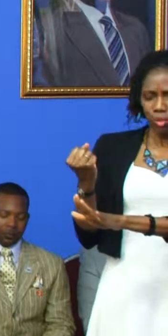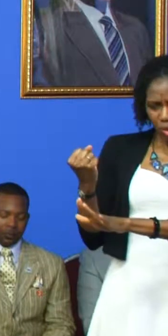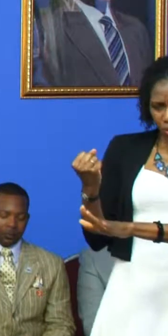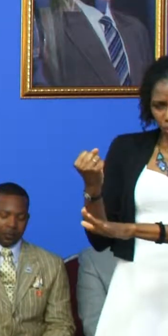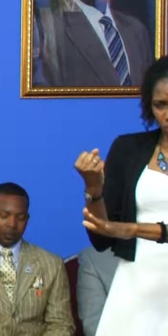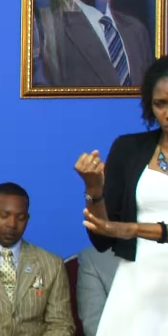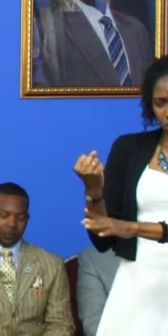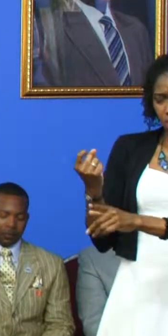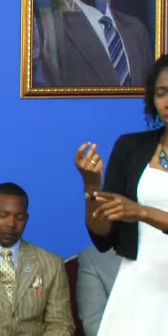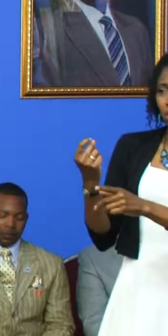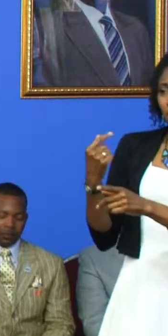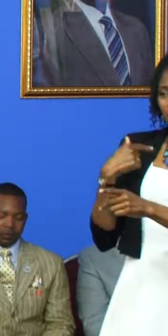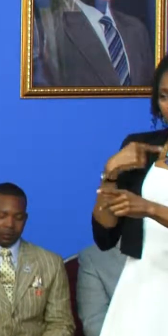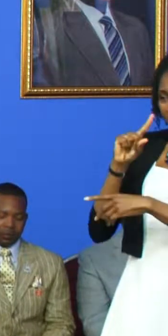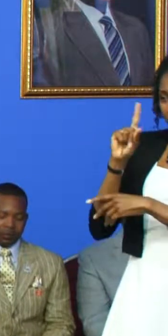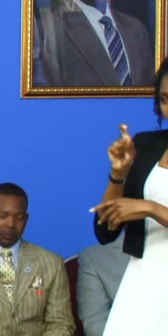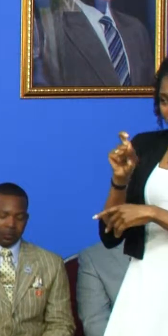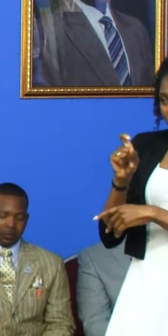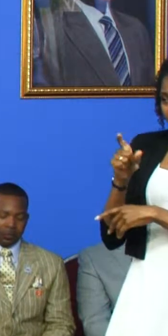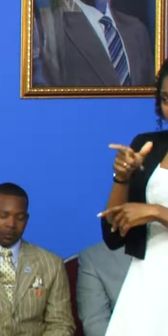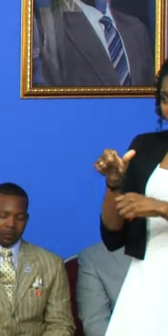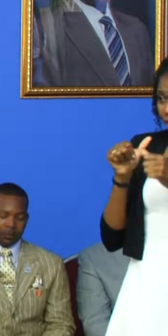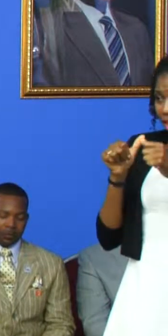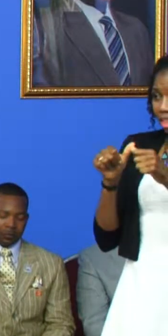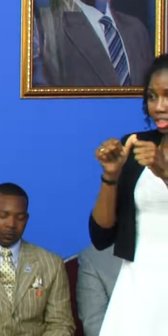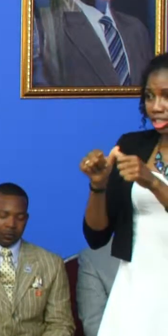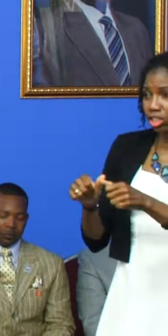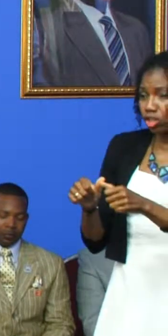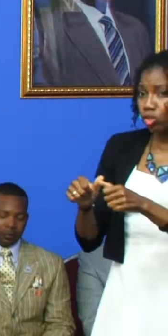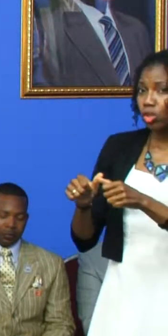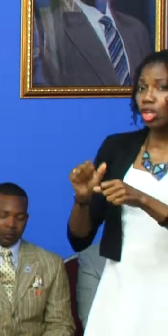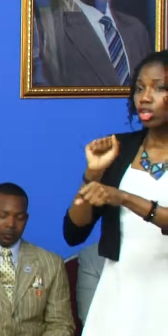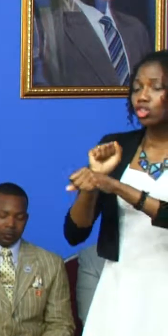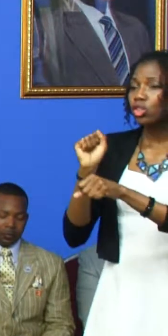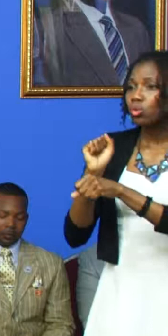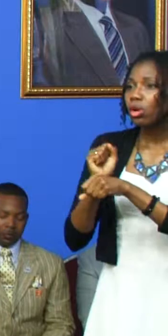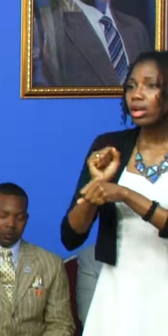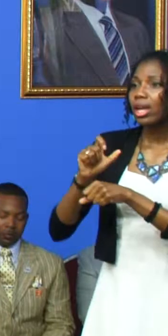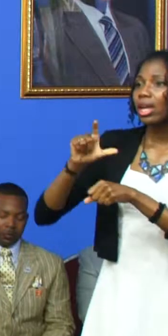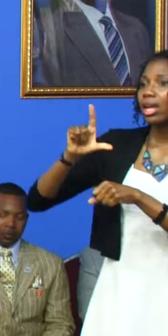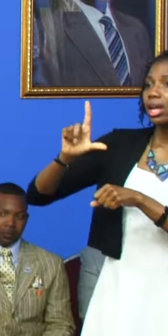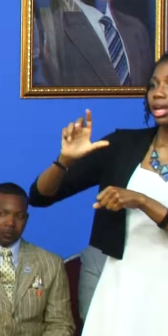they still drilling at LaGuardia?